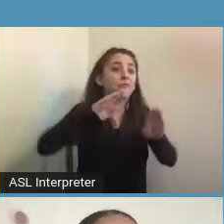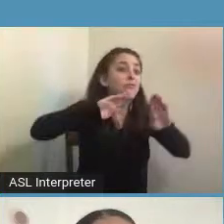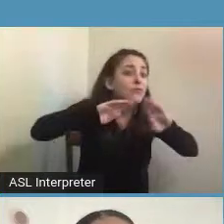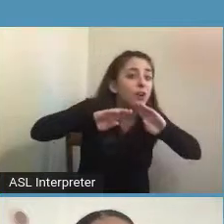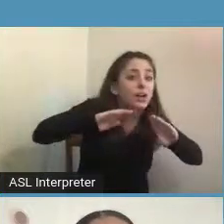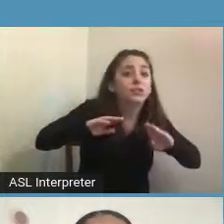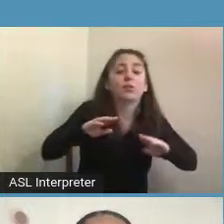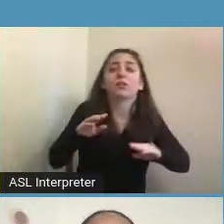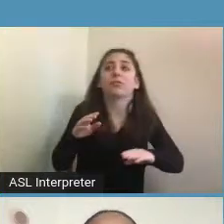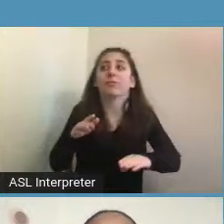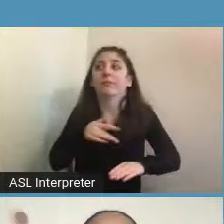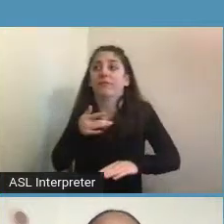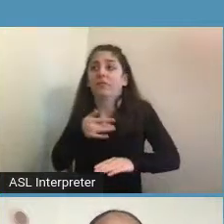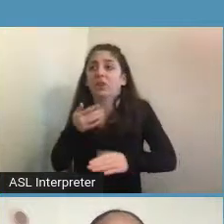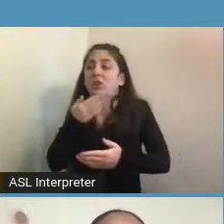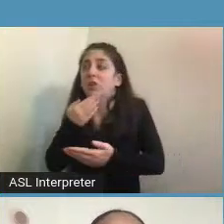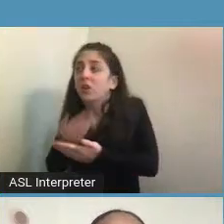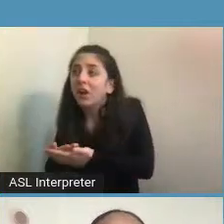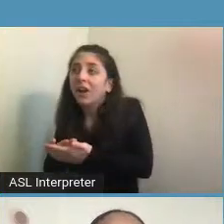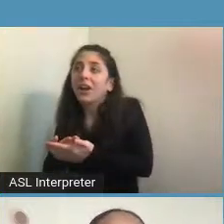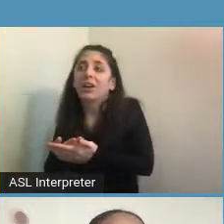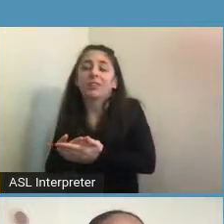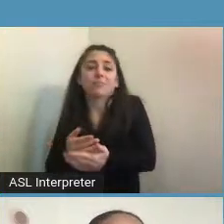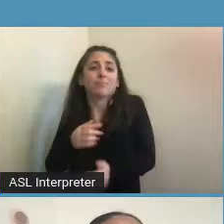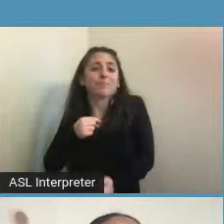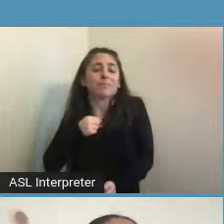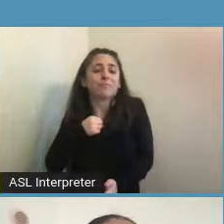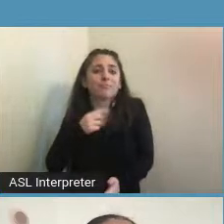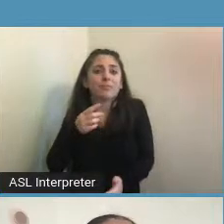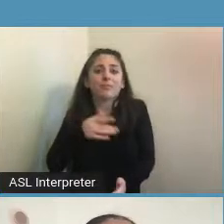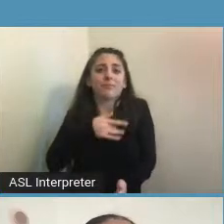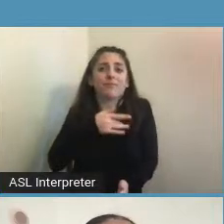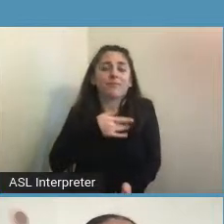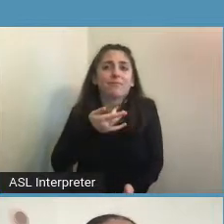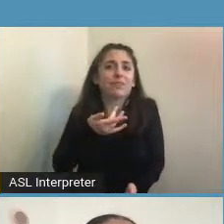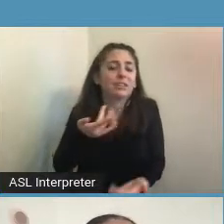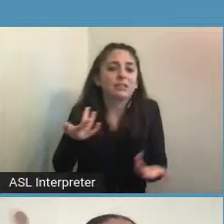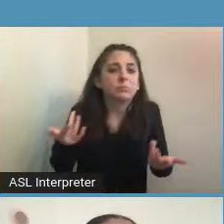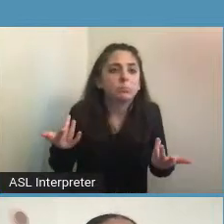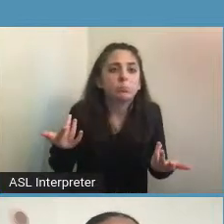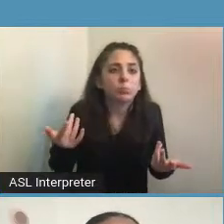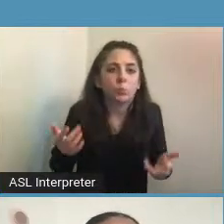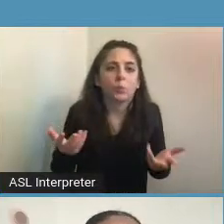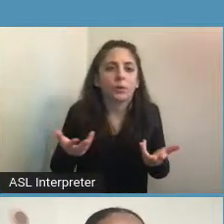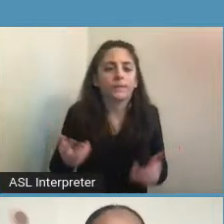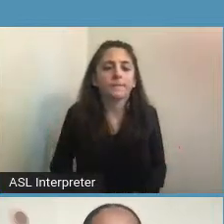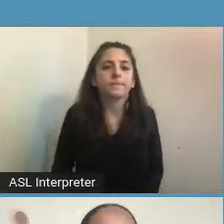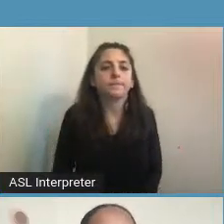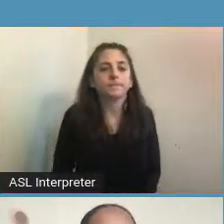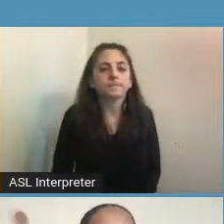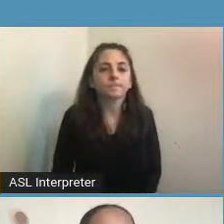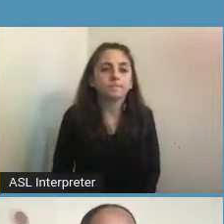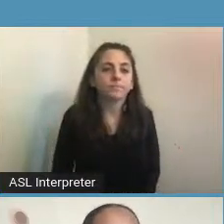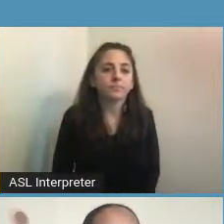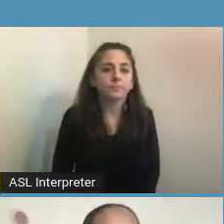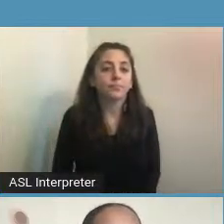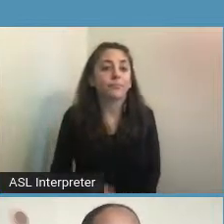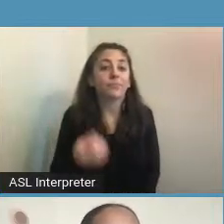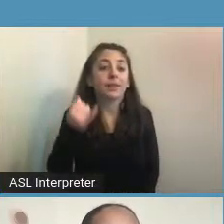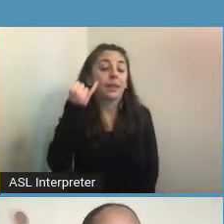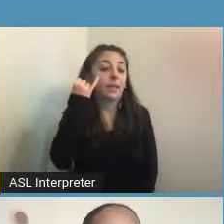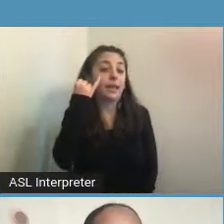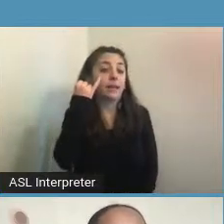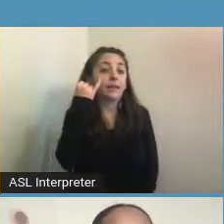do I feel? um, what piece of the campaign am I proud of most, right? Like, if the campaign